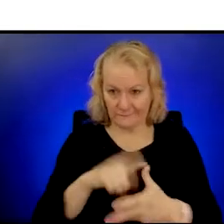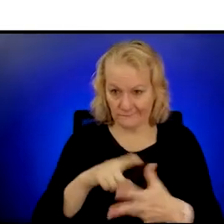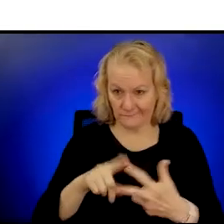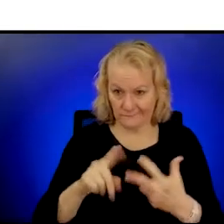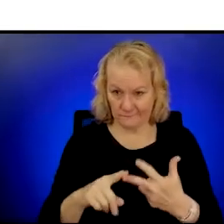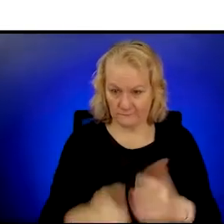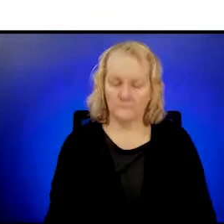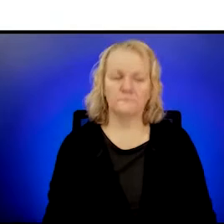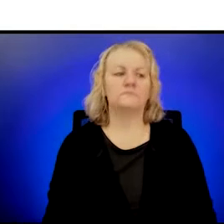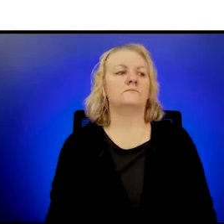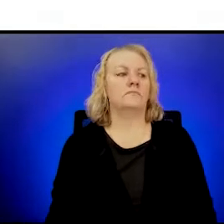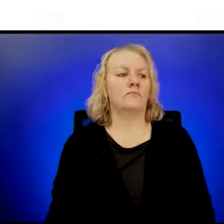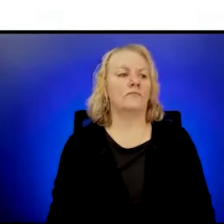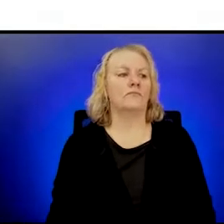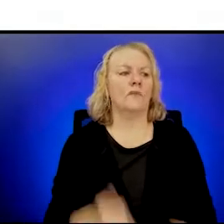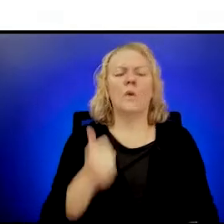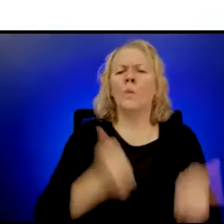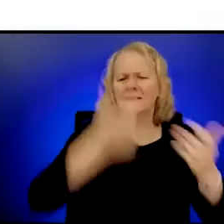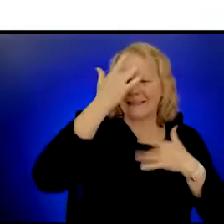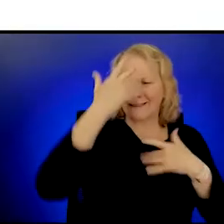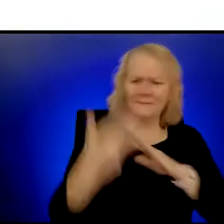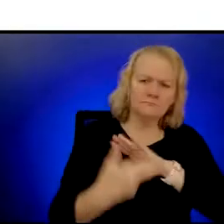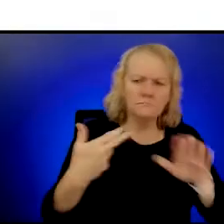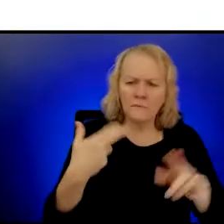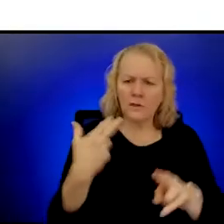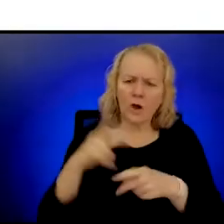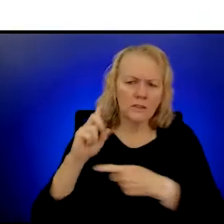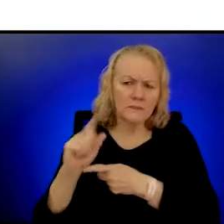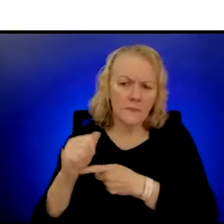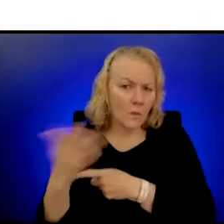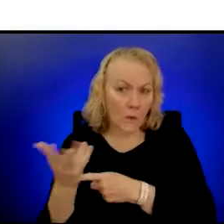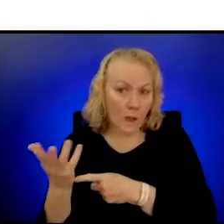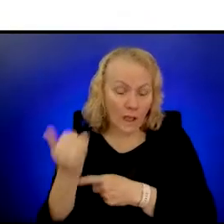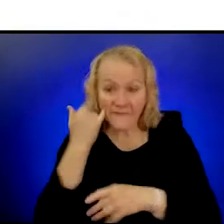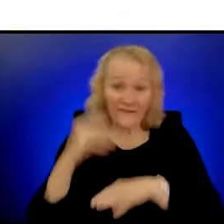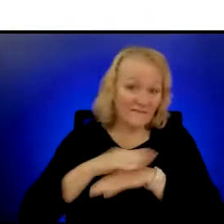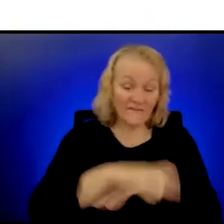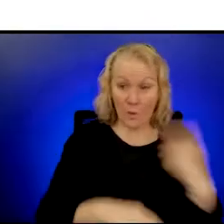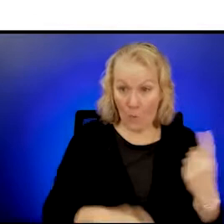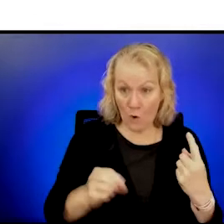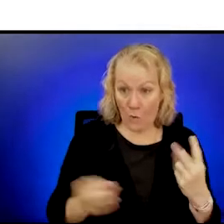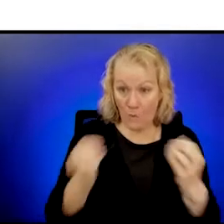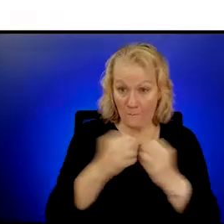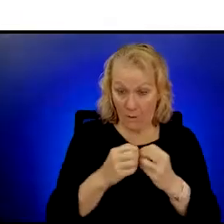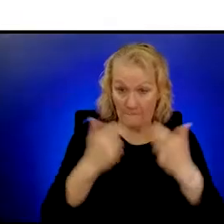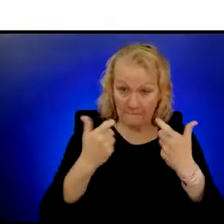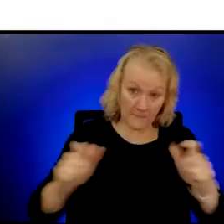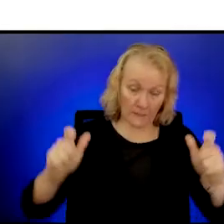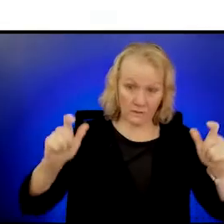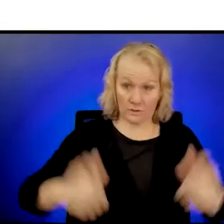So what illnesses can be considered a disability? If they affect one or more major life